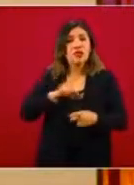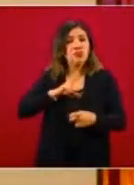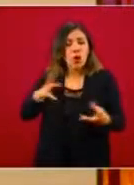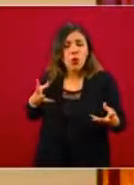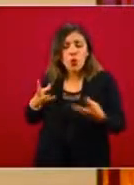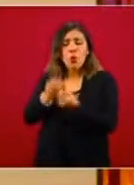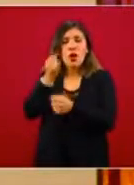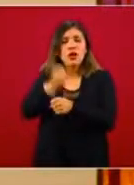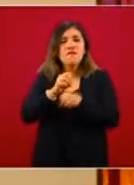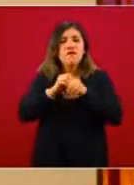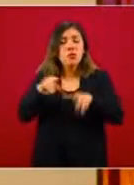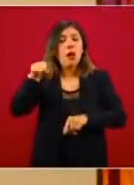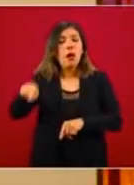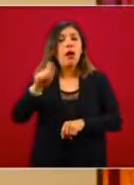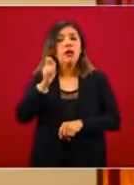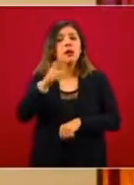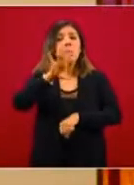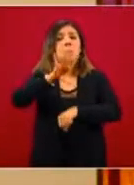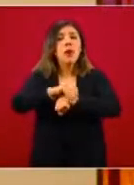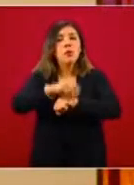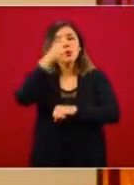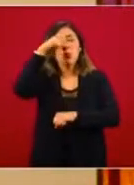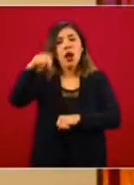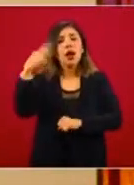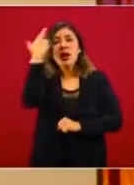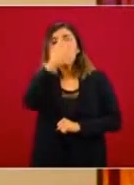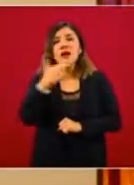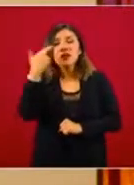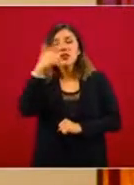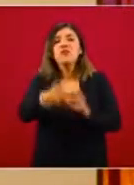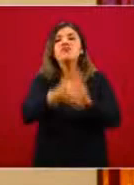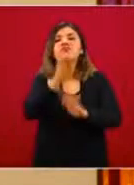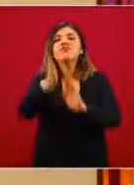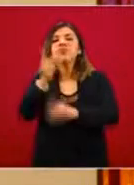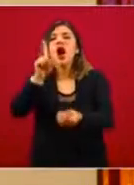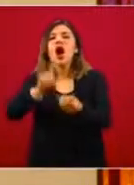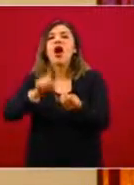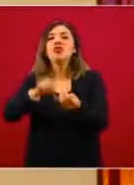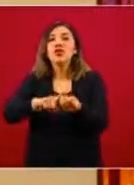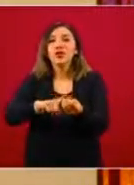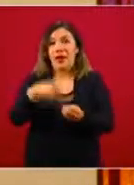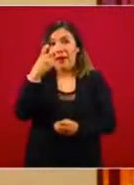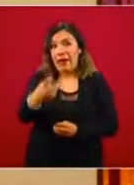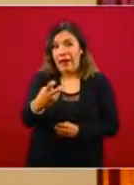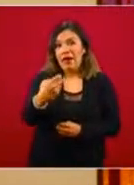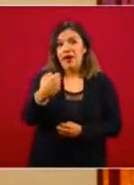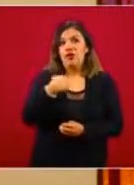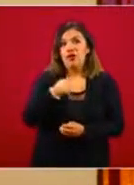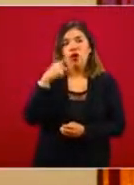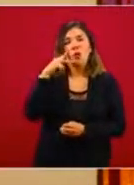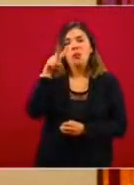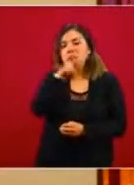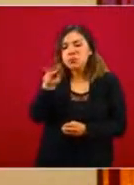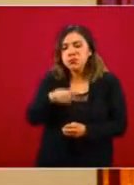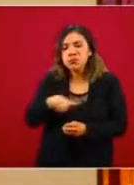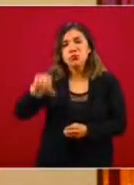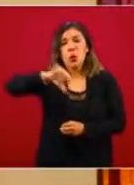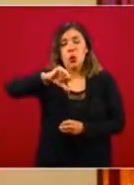to use our information and also for them to review our mobility. That's how I can